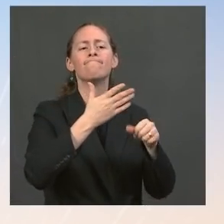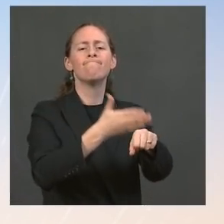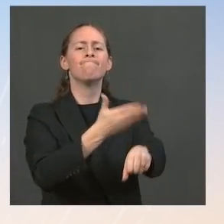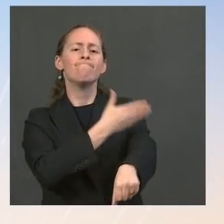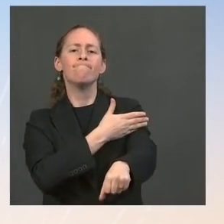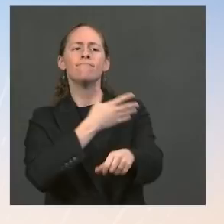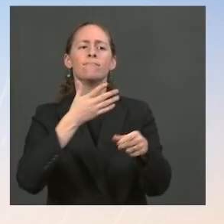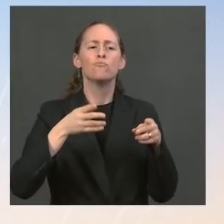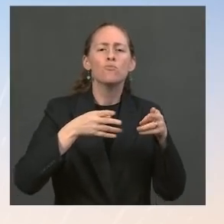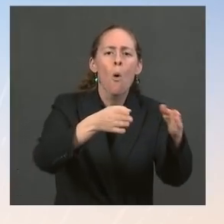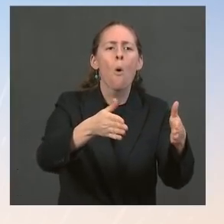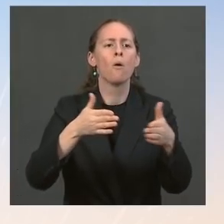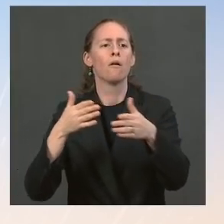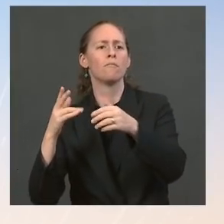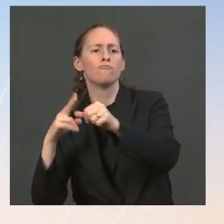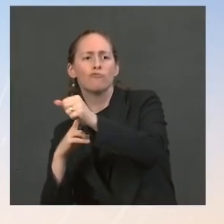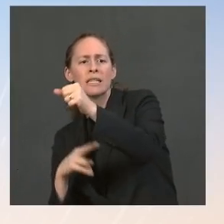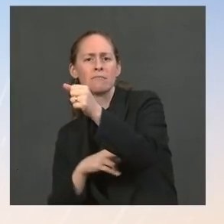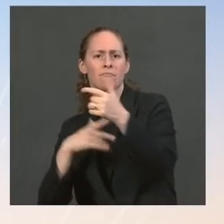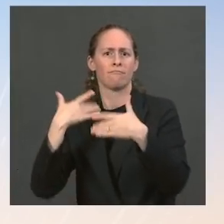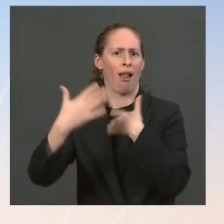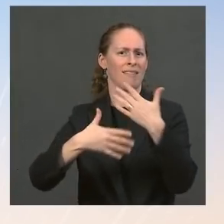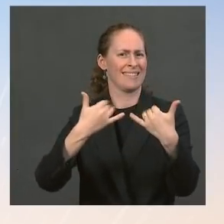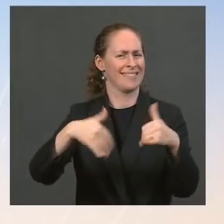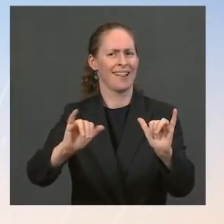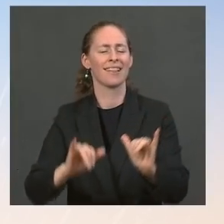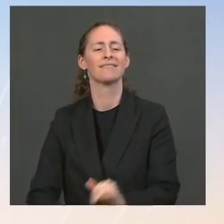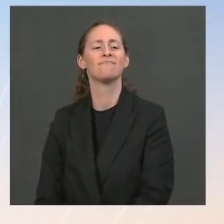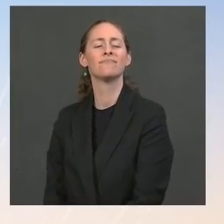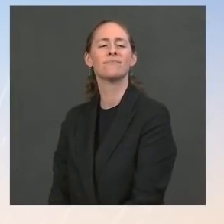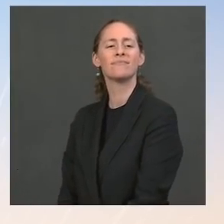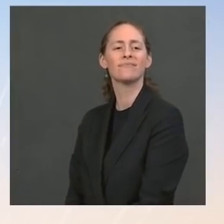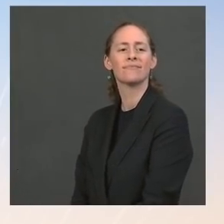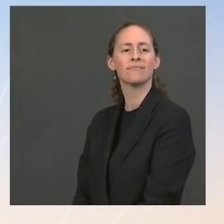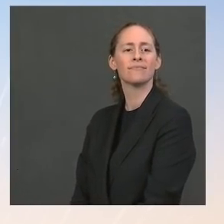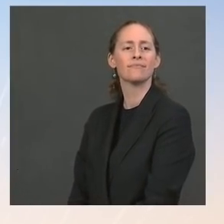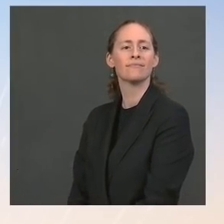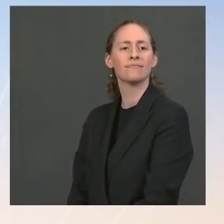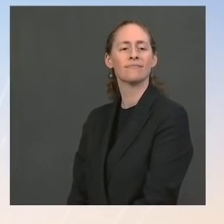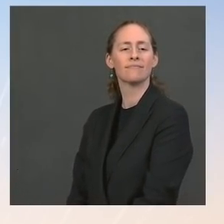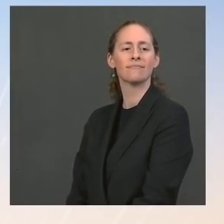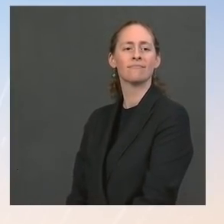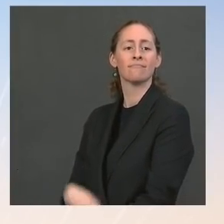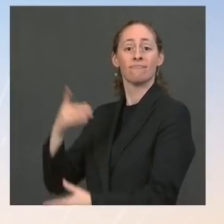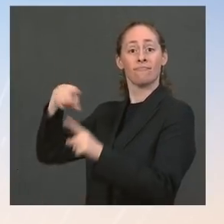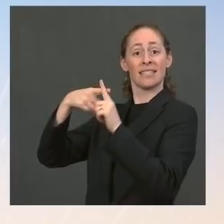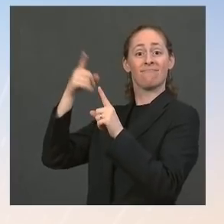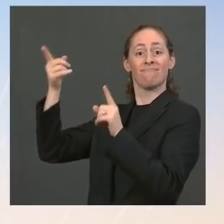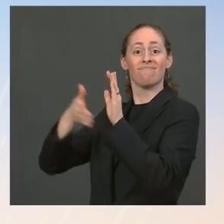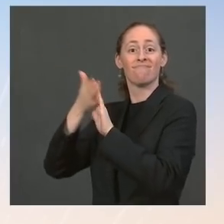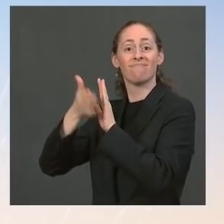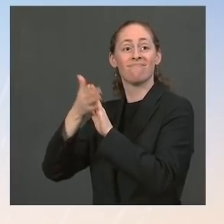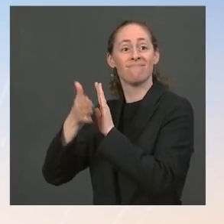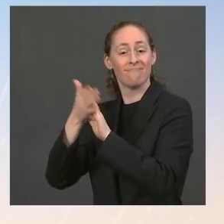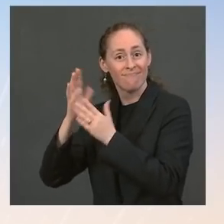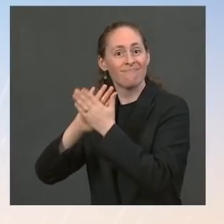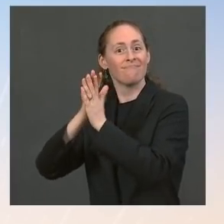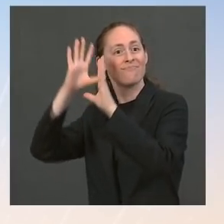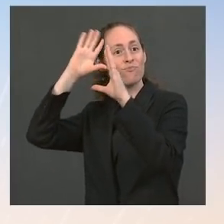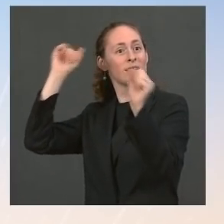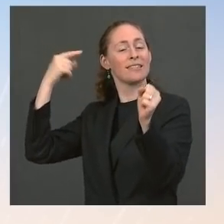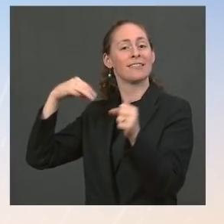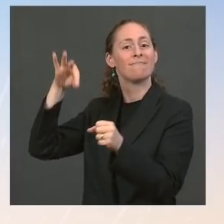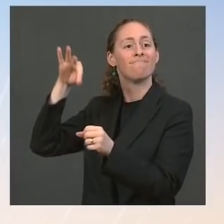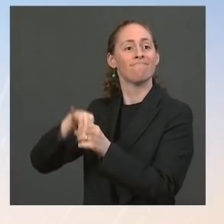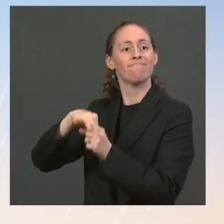Last one from me. One of the president's central promises when he was elected was to restore Americans' ability to be confident in their government again, to believe